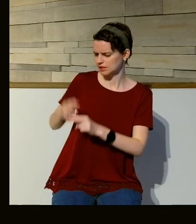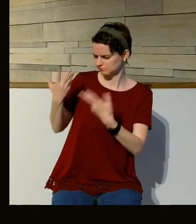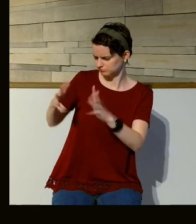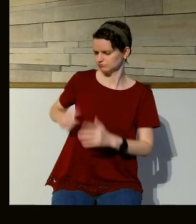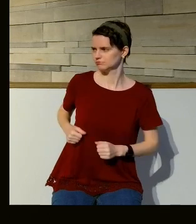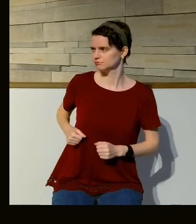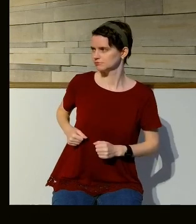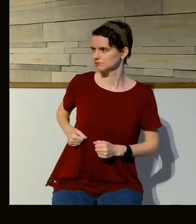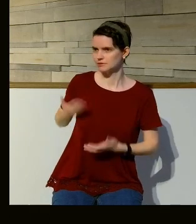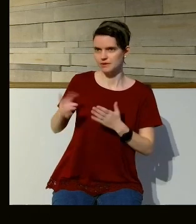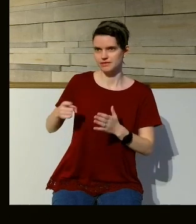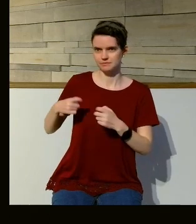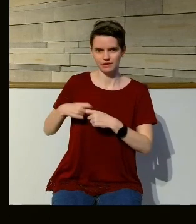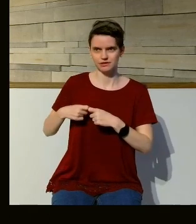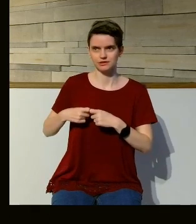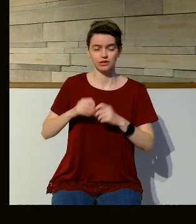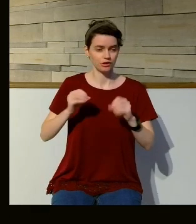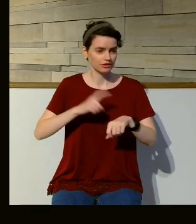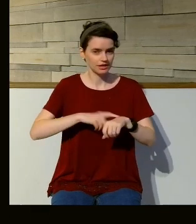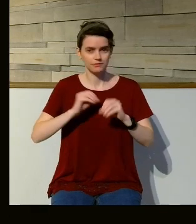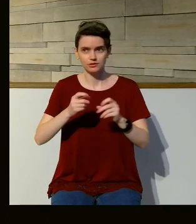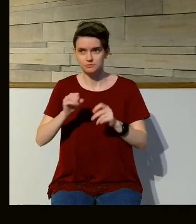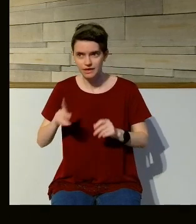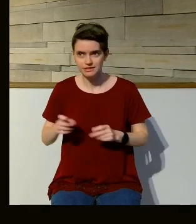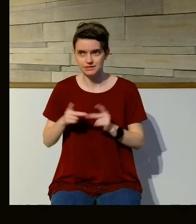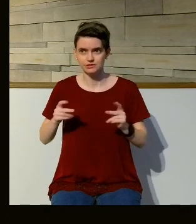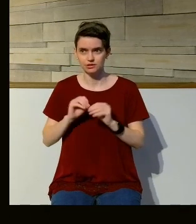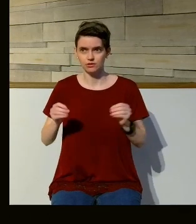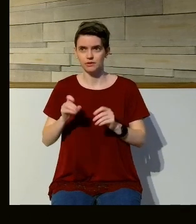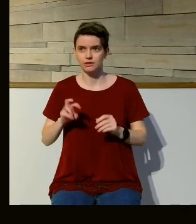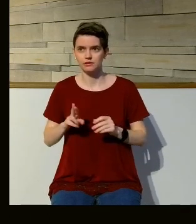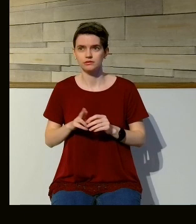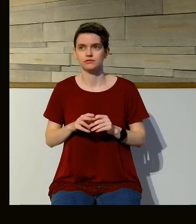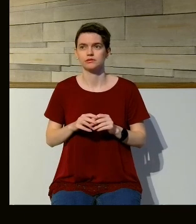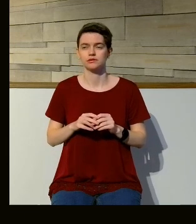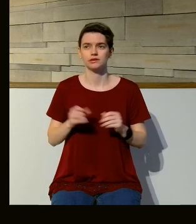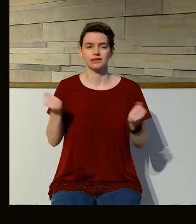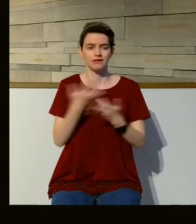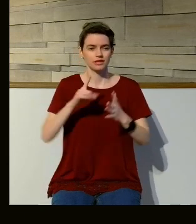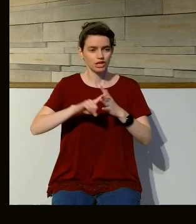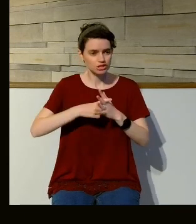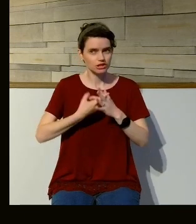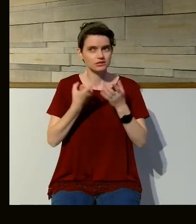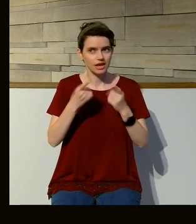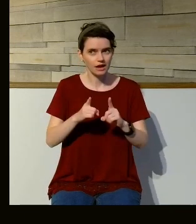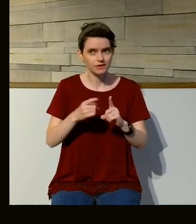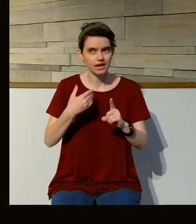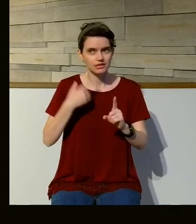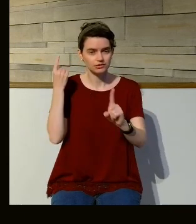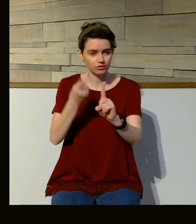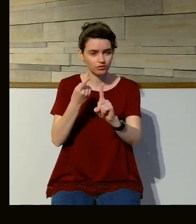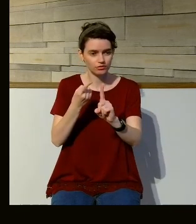No, we might need some batteries. No time, no space, no matter. So we can break it down this way. If everything that begins to exist has a